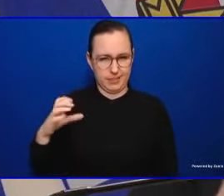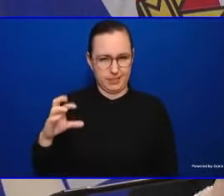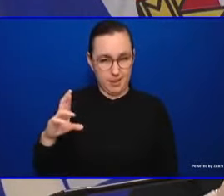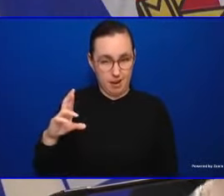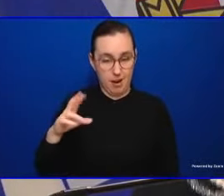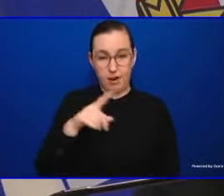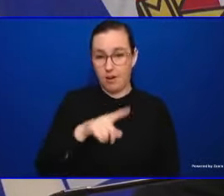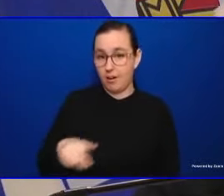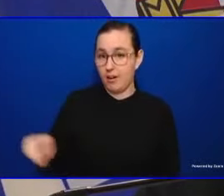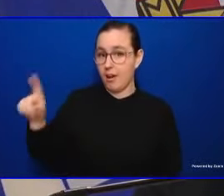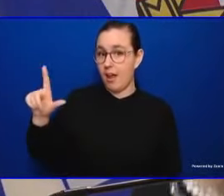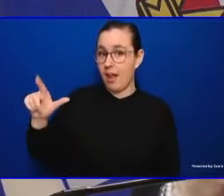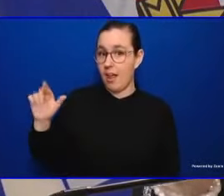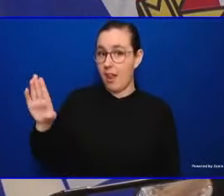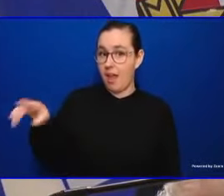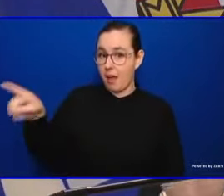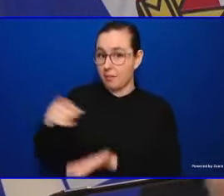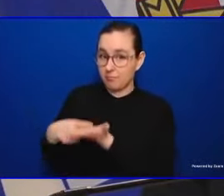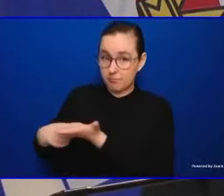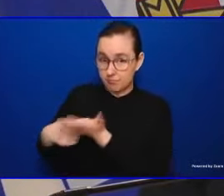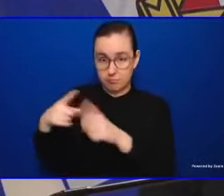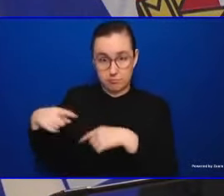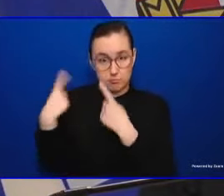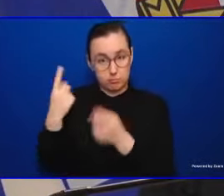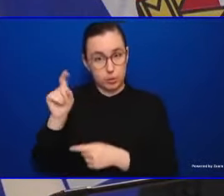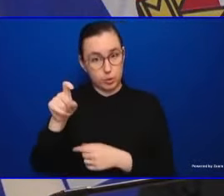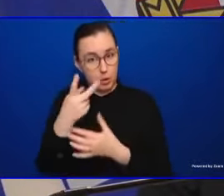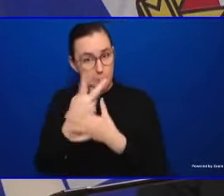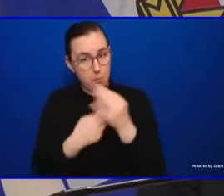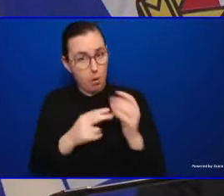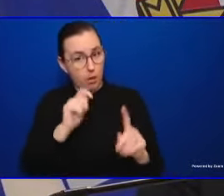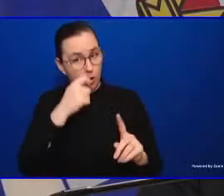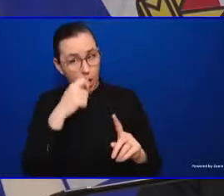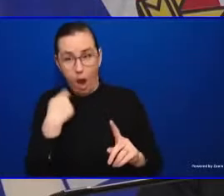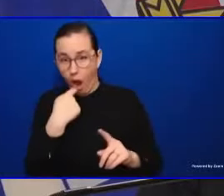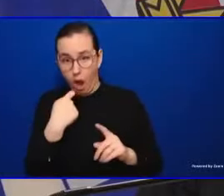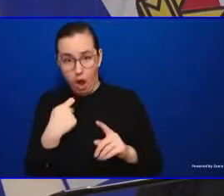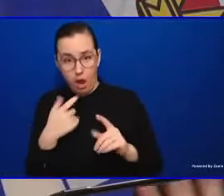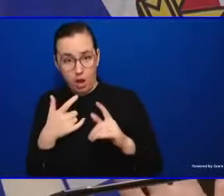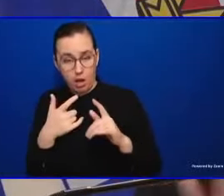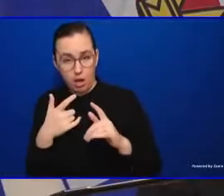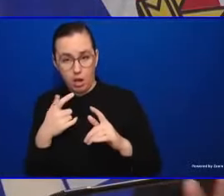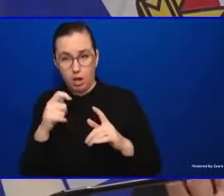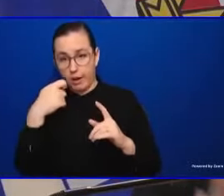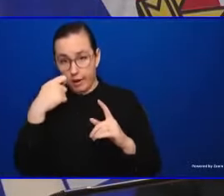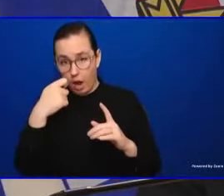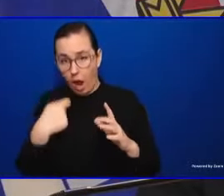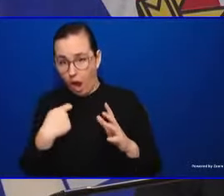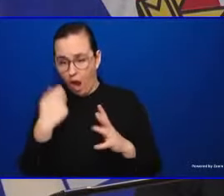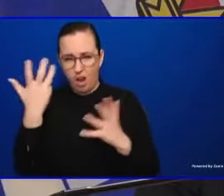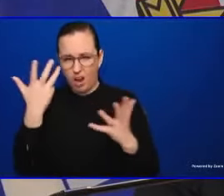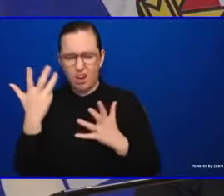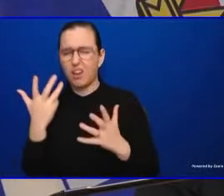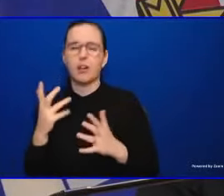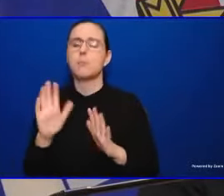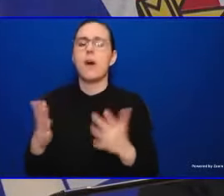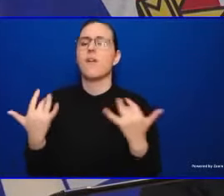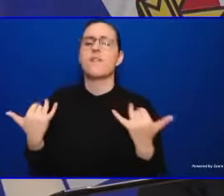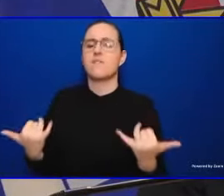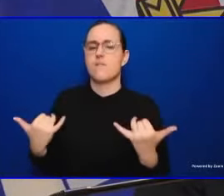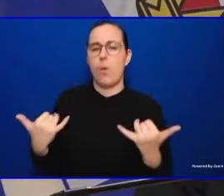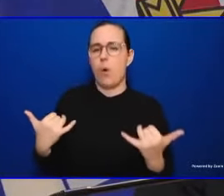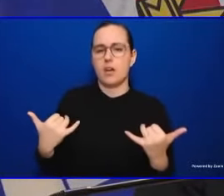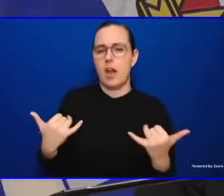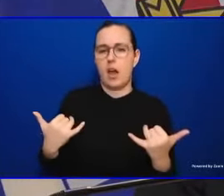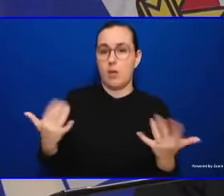nasal with the same swab, but for now, the data that we have supports that using them with the